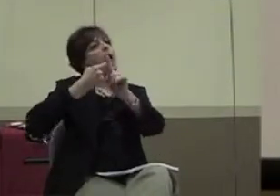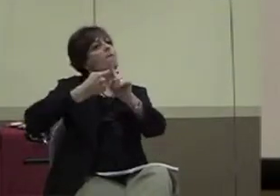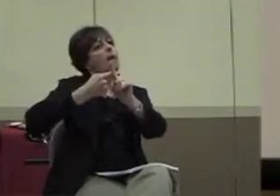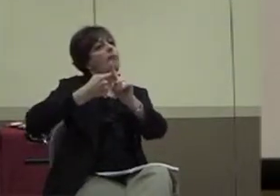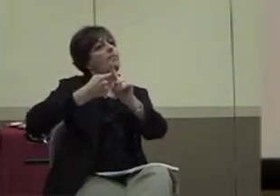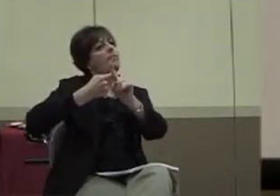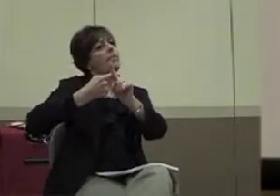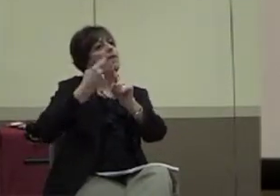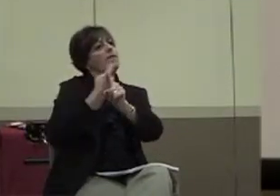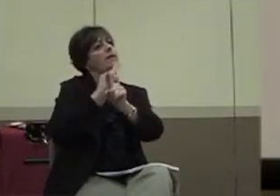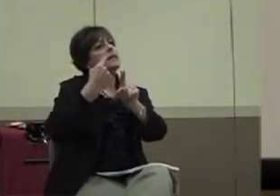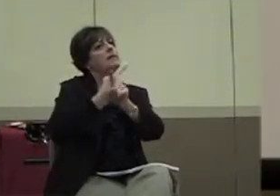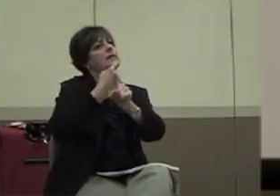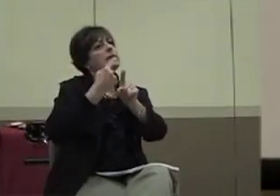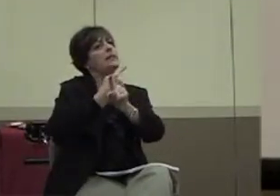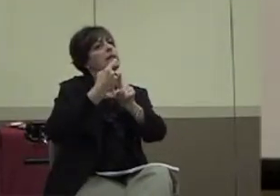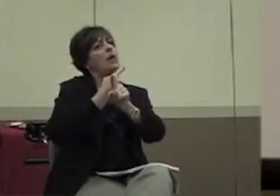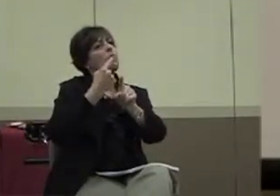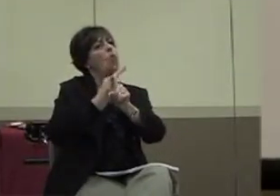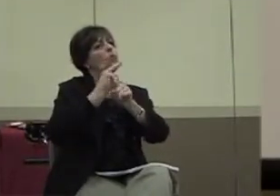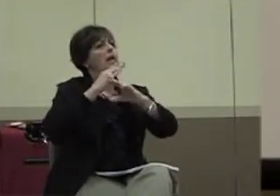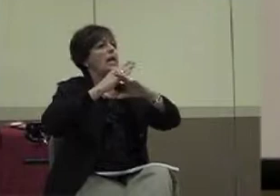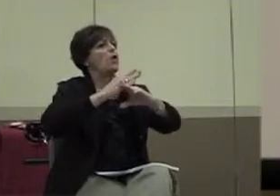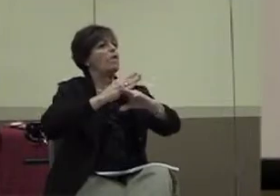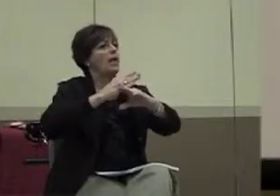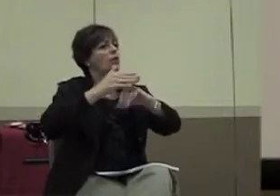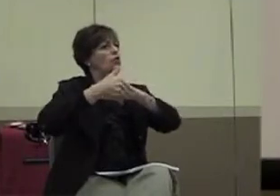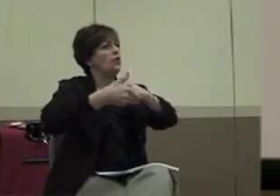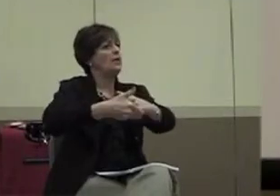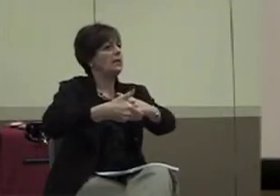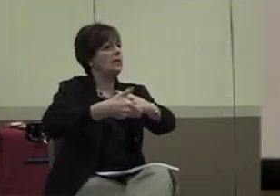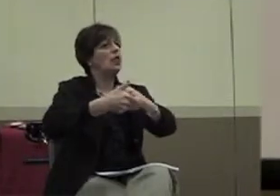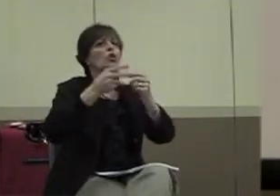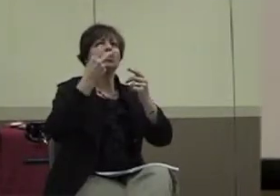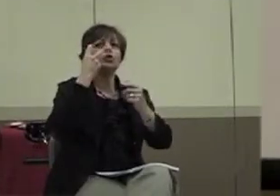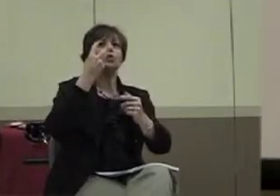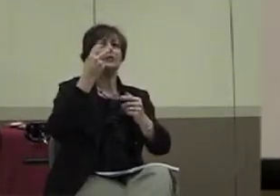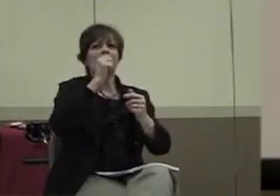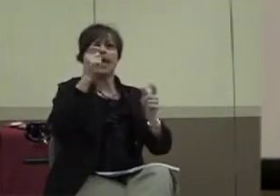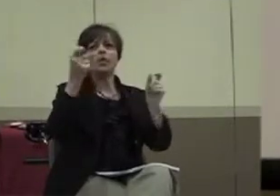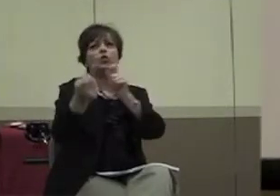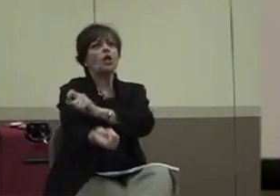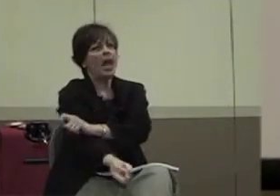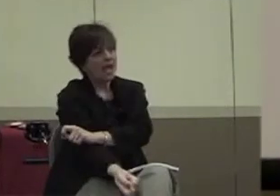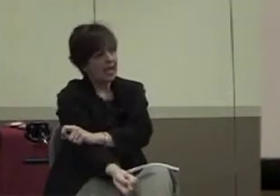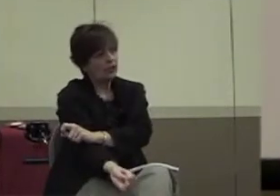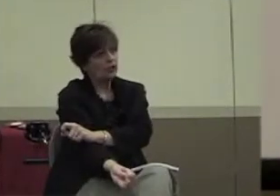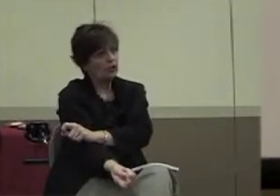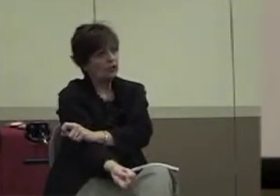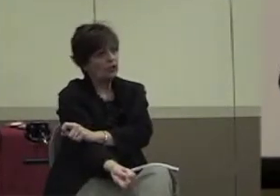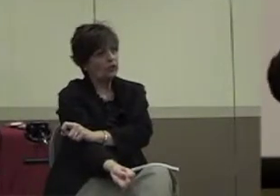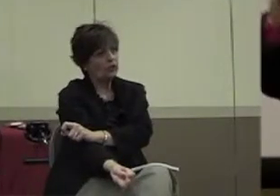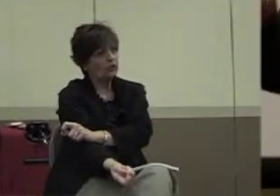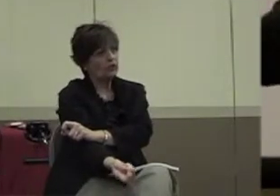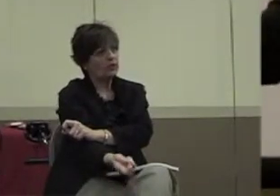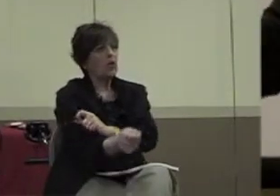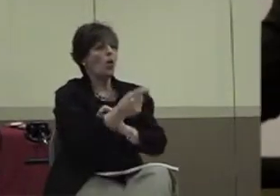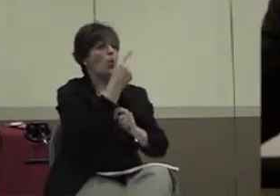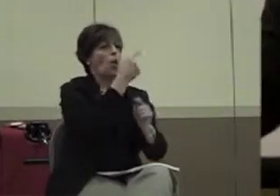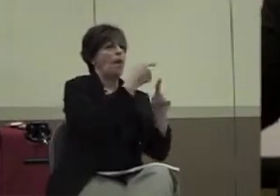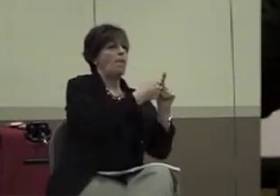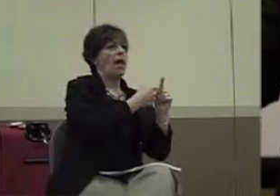consistent, appropriate intervention for us to see a change. Now, that doesn't mean if your